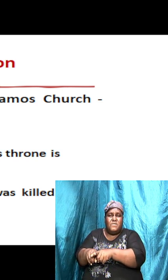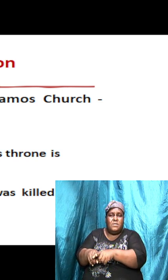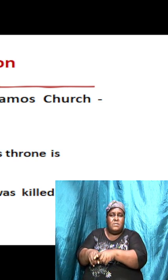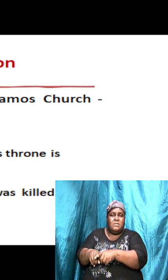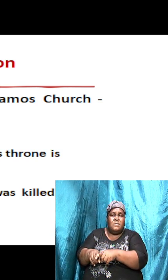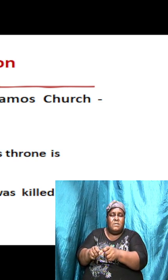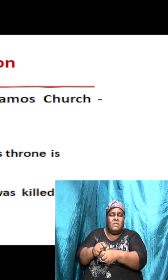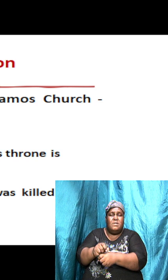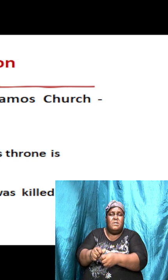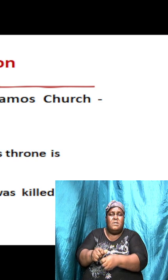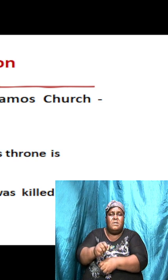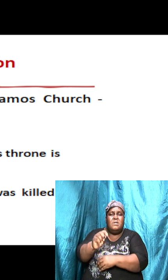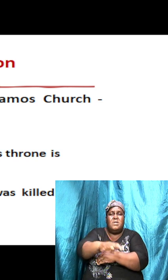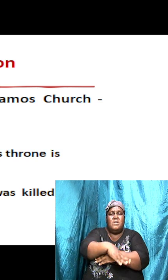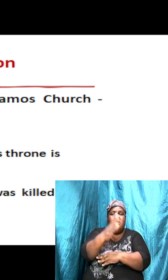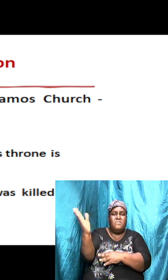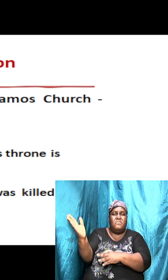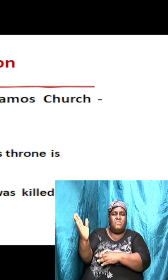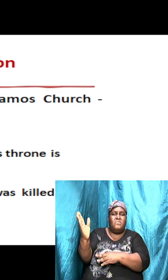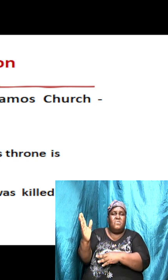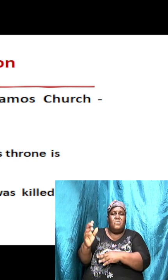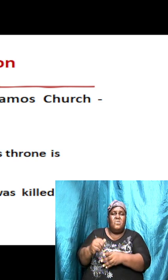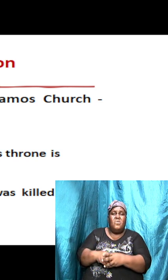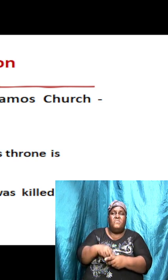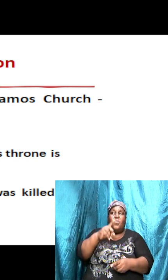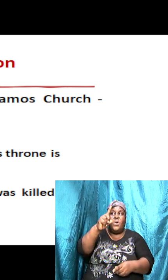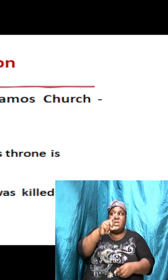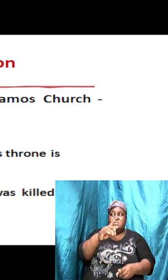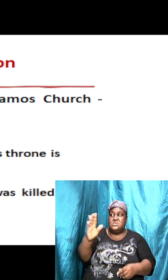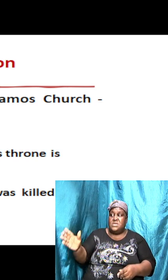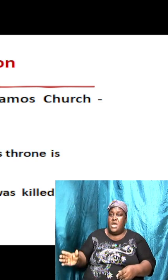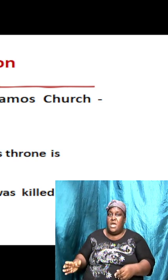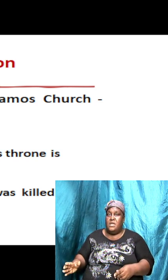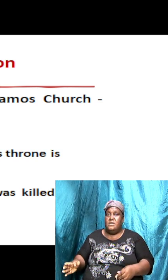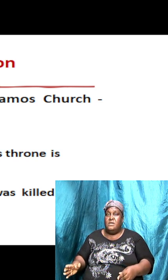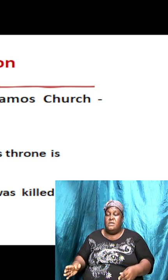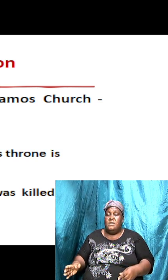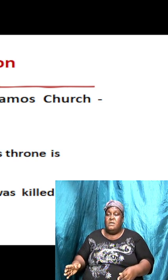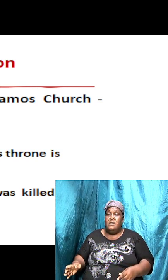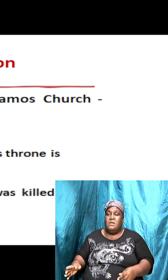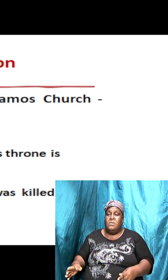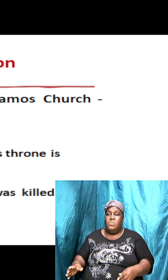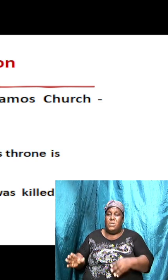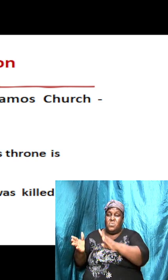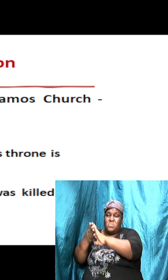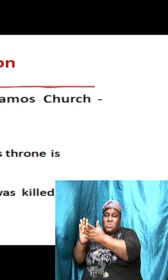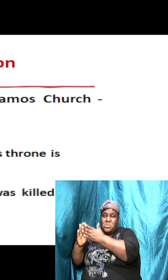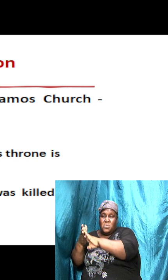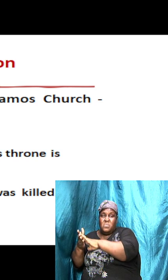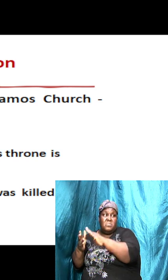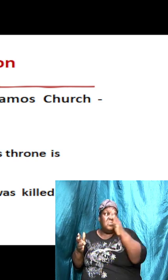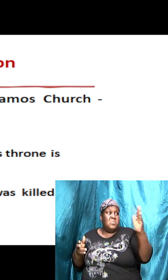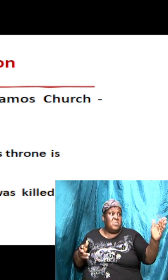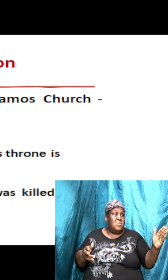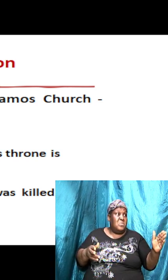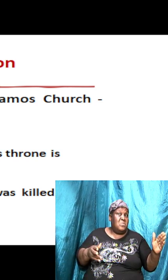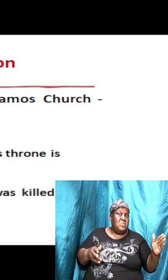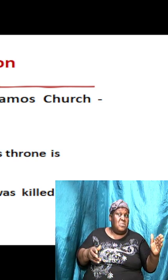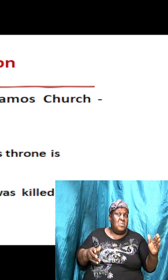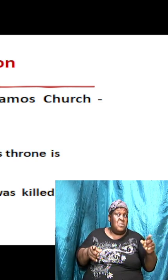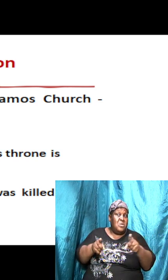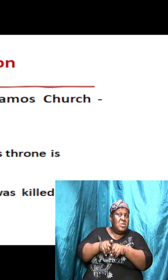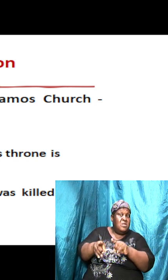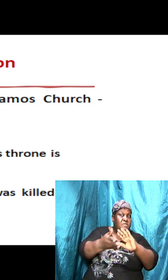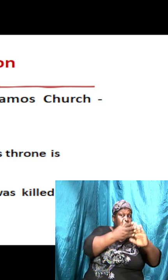cities. Over one side you have Maxfield, over another side you have Rose Lane, over another side you have Greenwich Farm